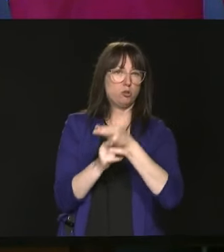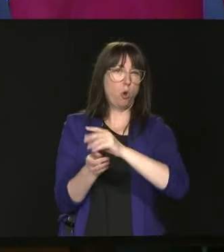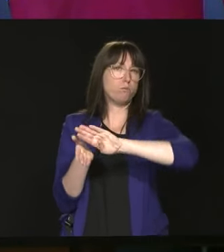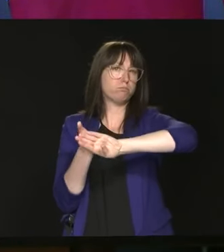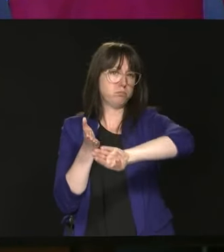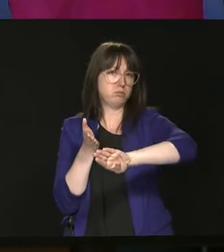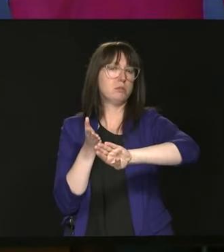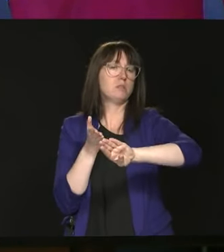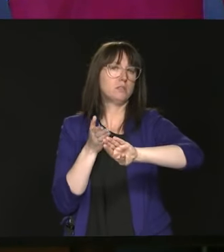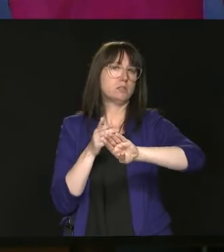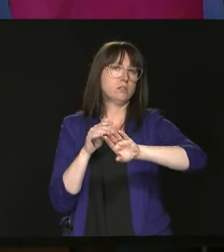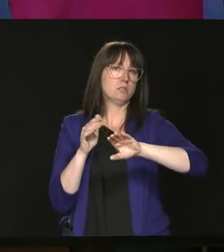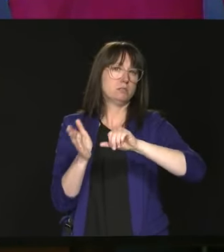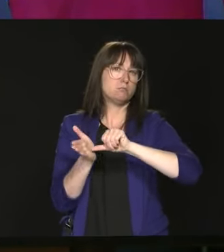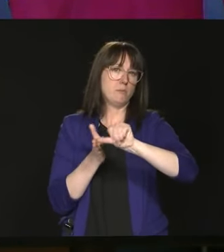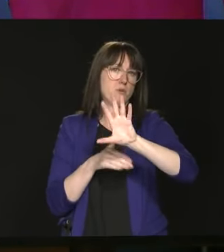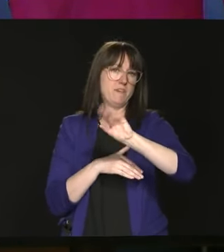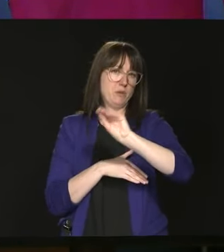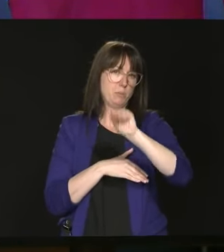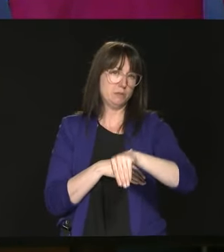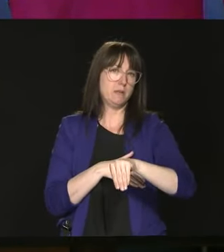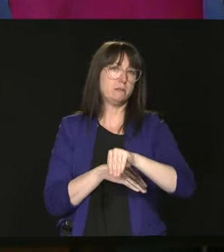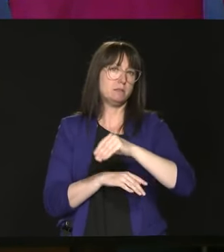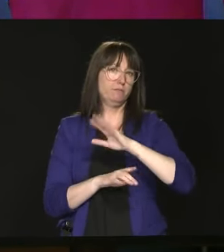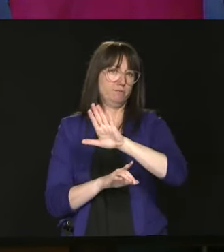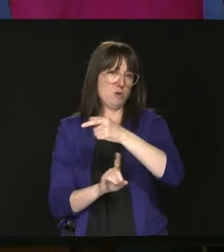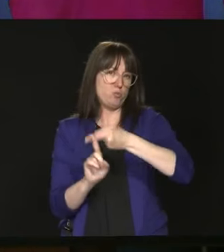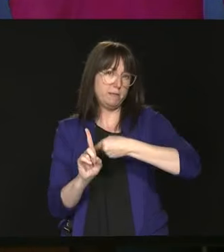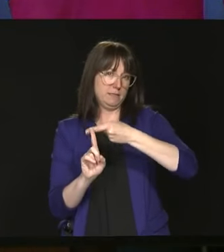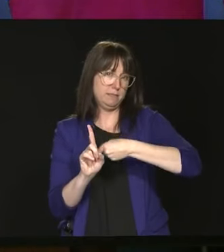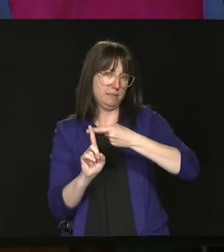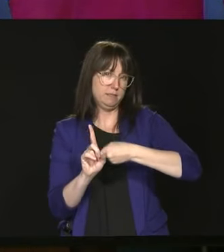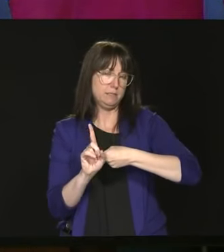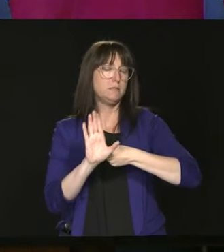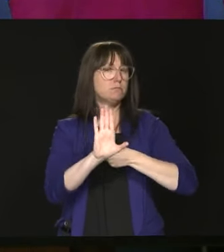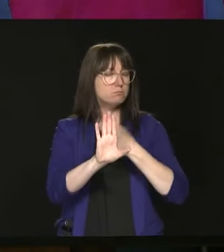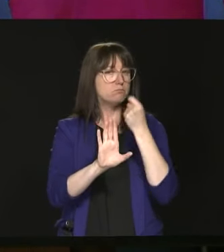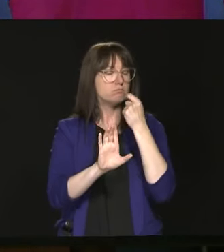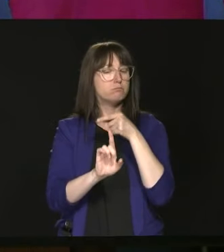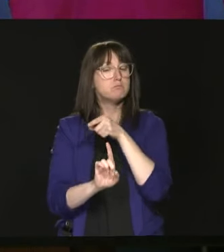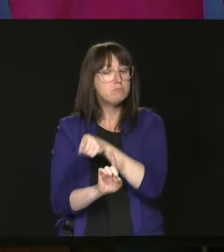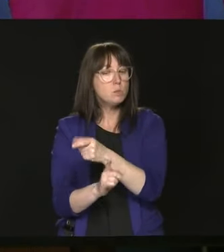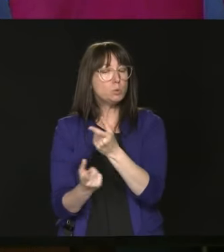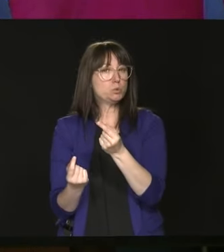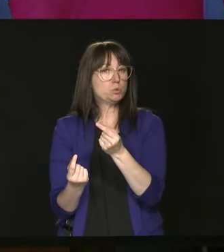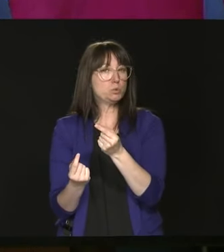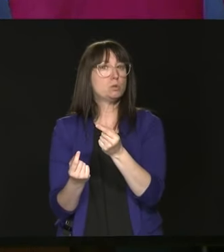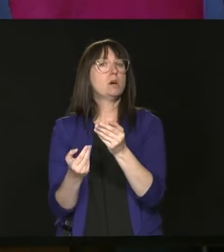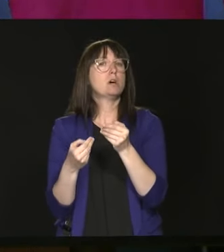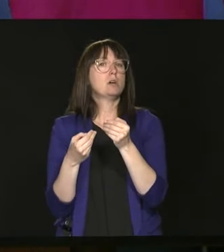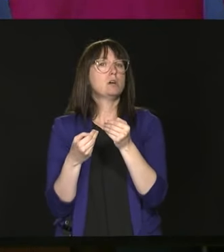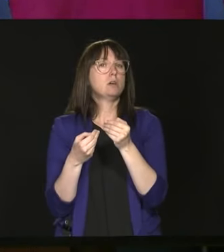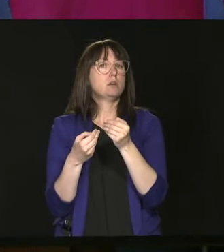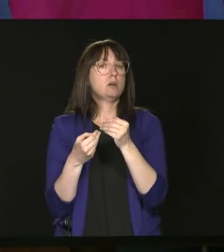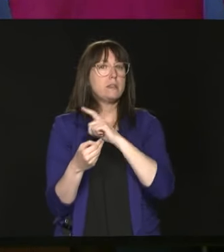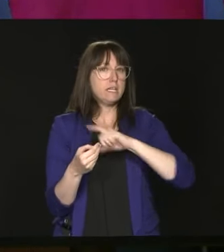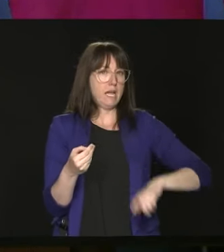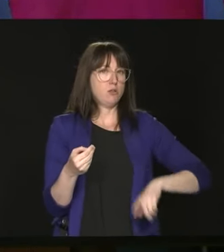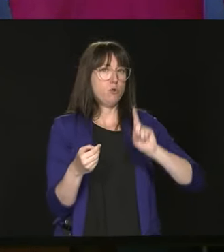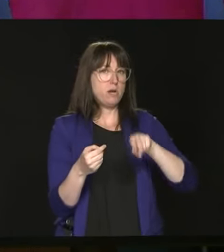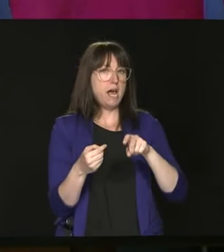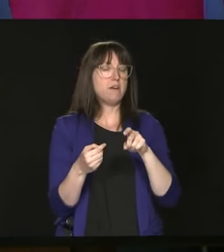of impacted tenants' rent, in exchange for them providing a rent reduction of at least